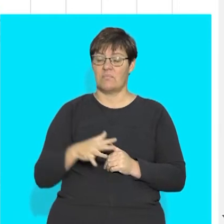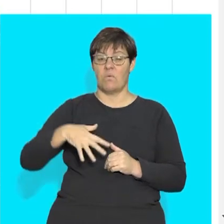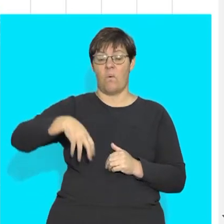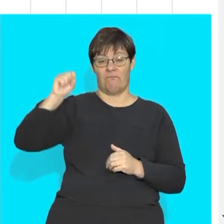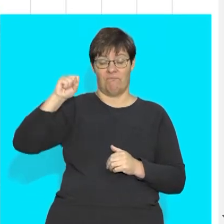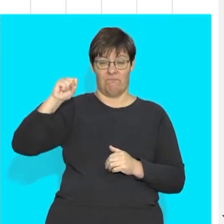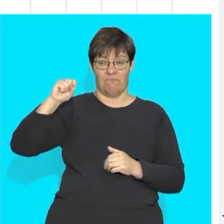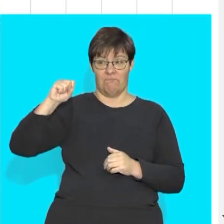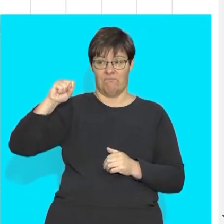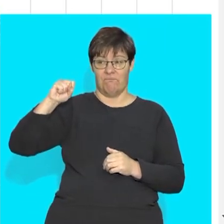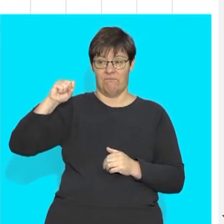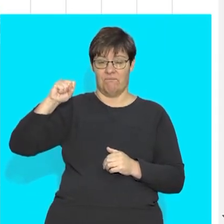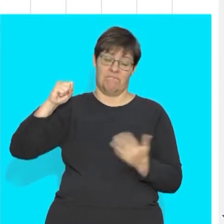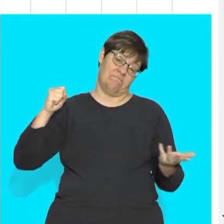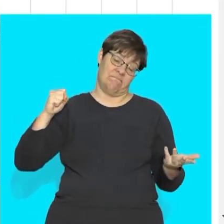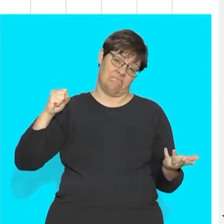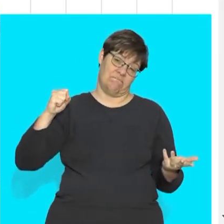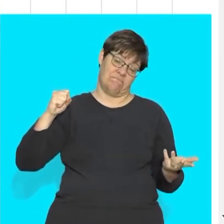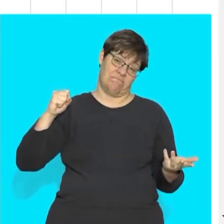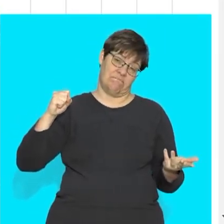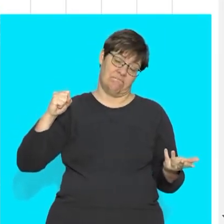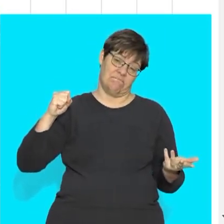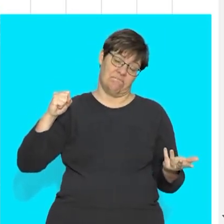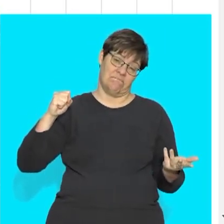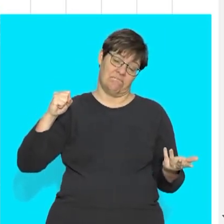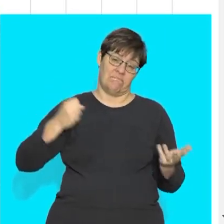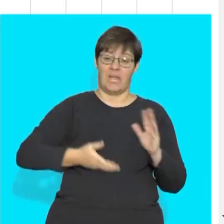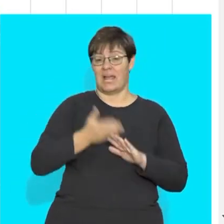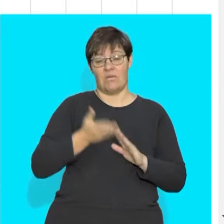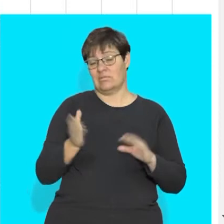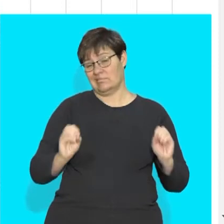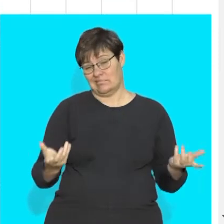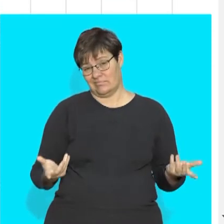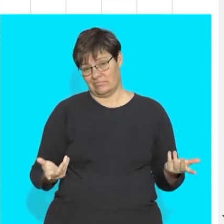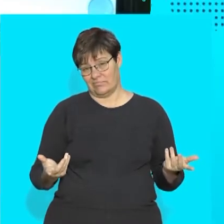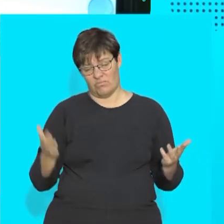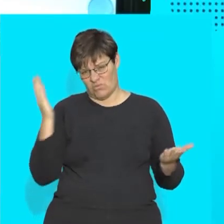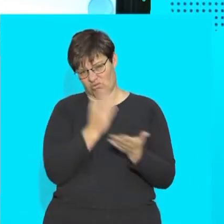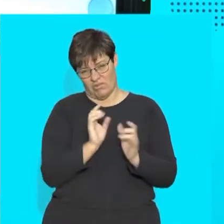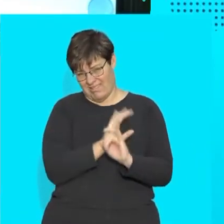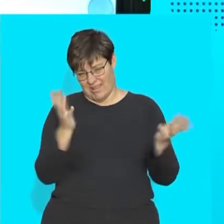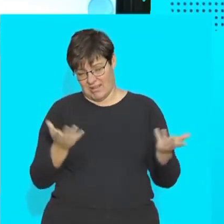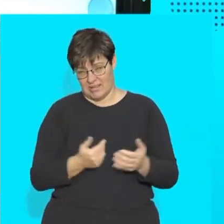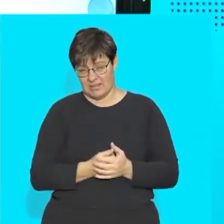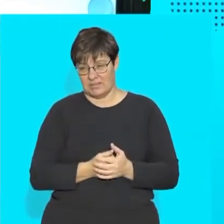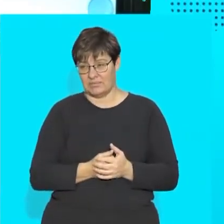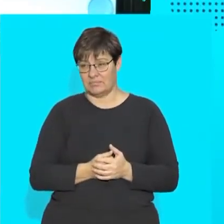the light off, well, no current. That's fairly straightforward,